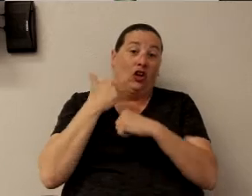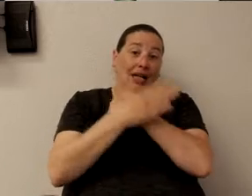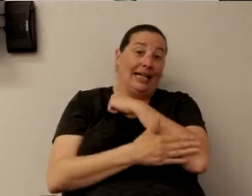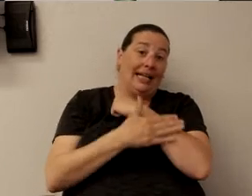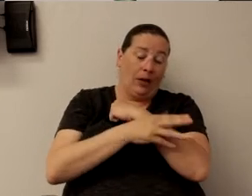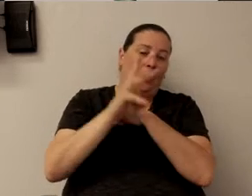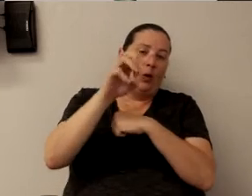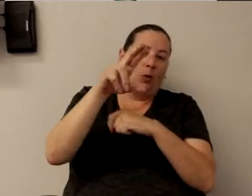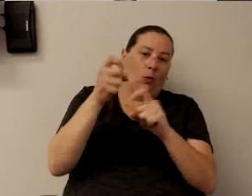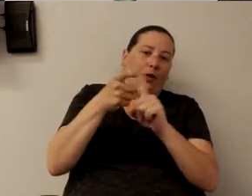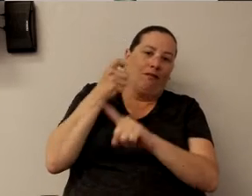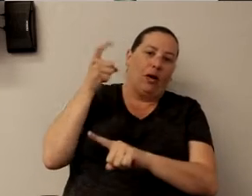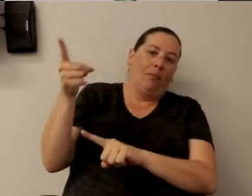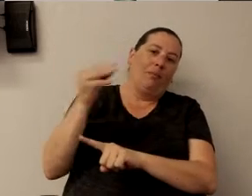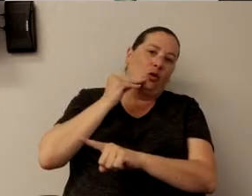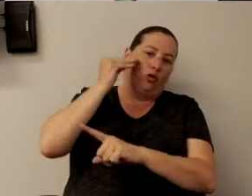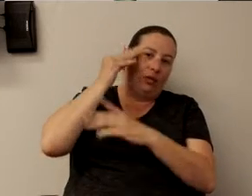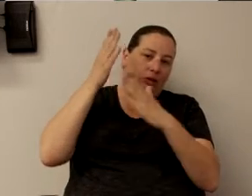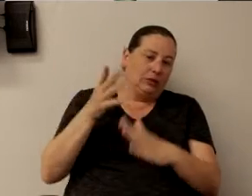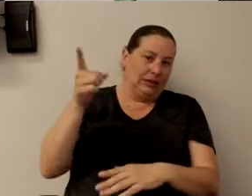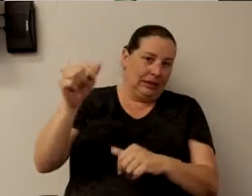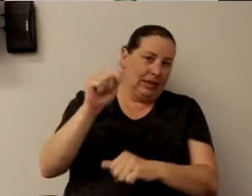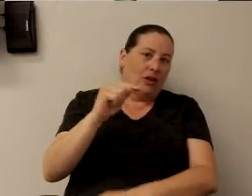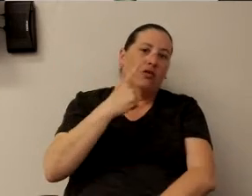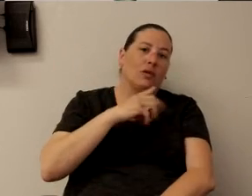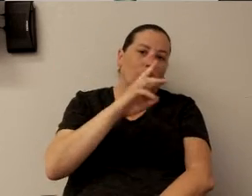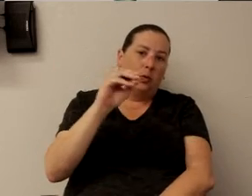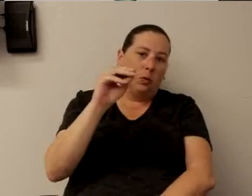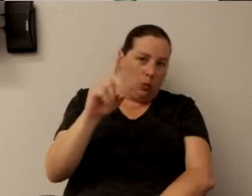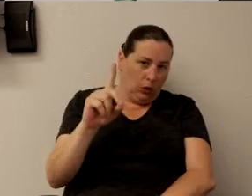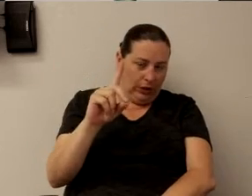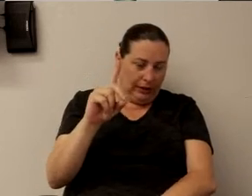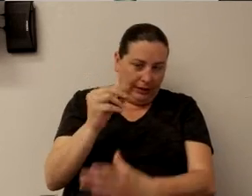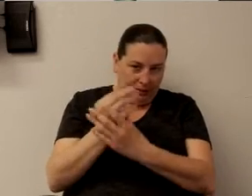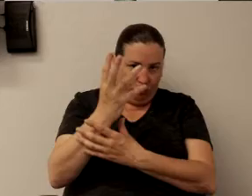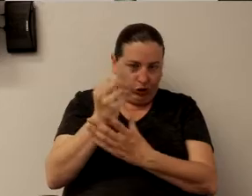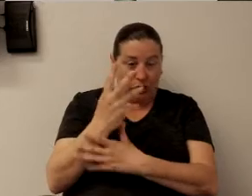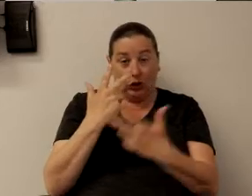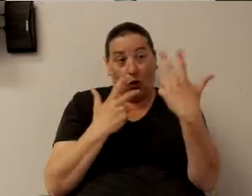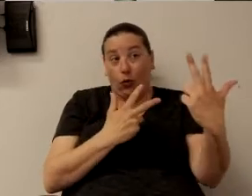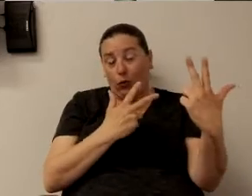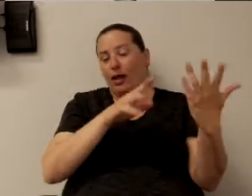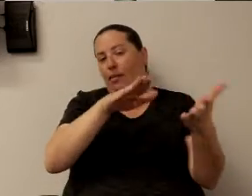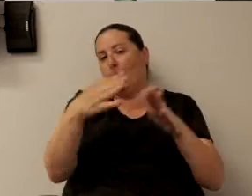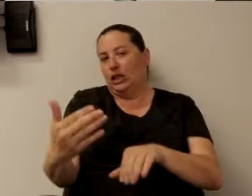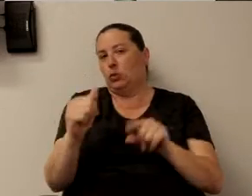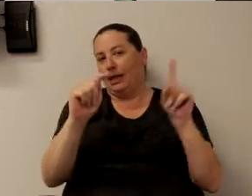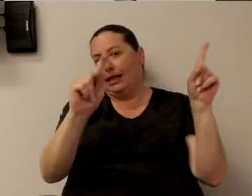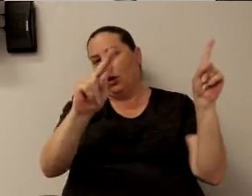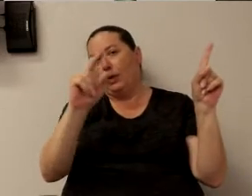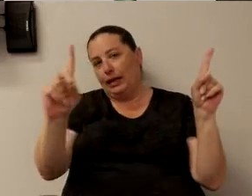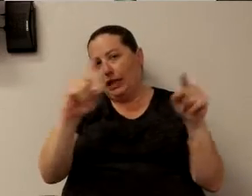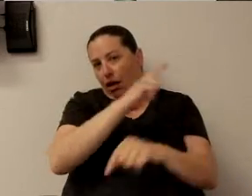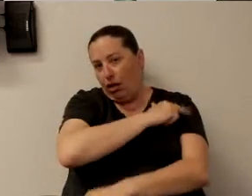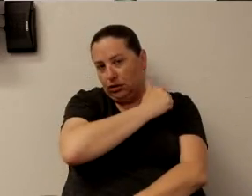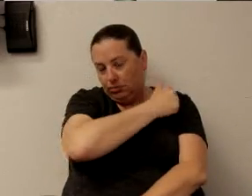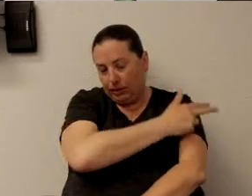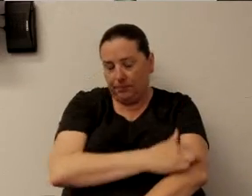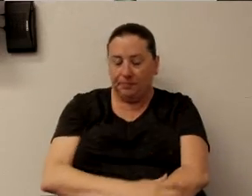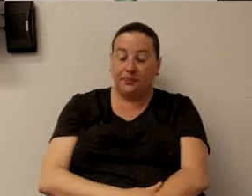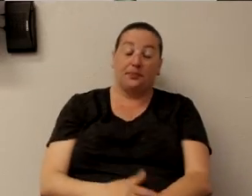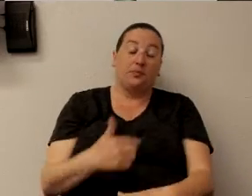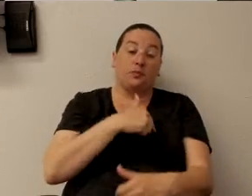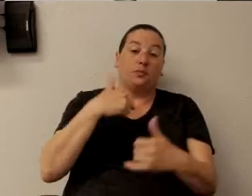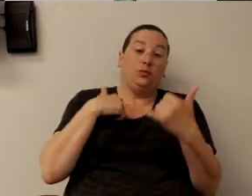Springs residents. 3 of them did pass away at Kaweah Delta Hospital. We currently today